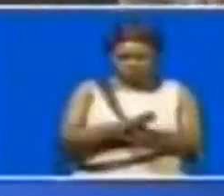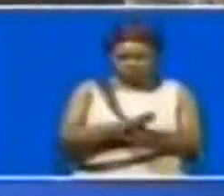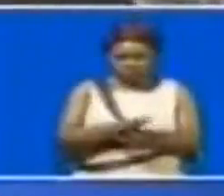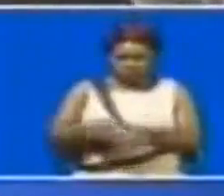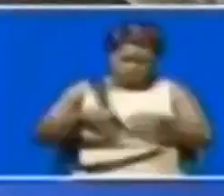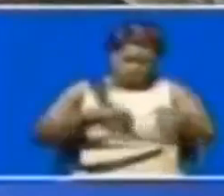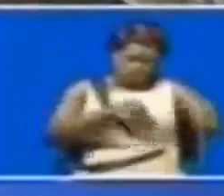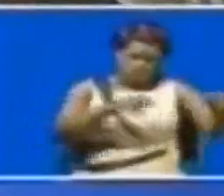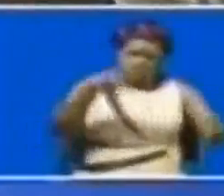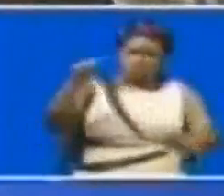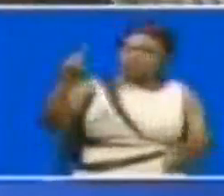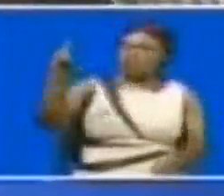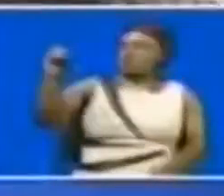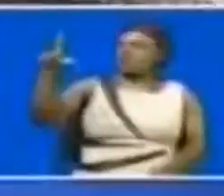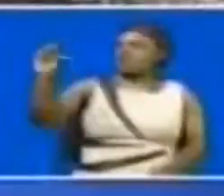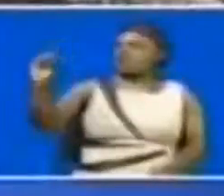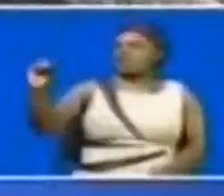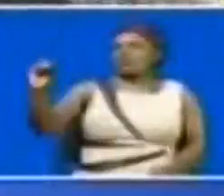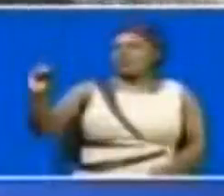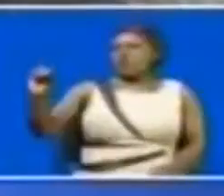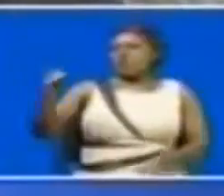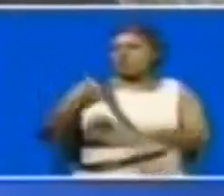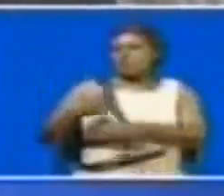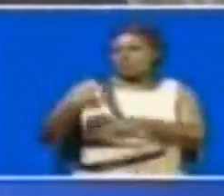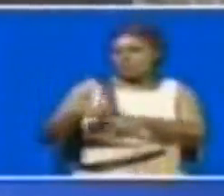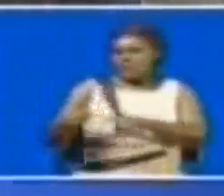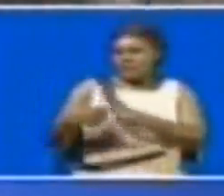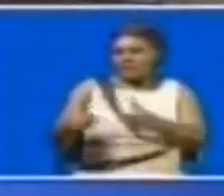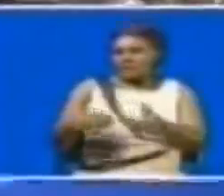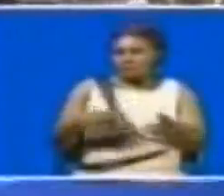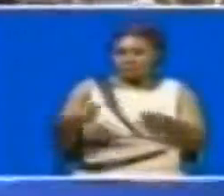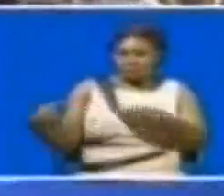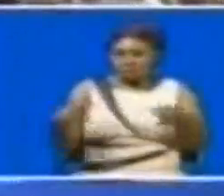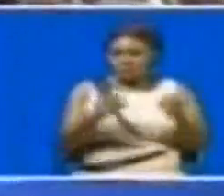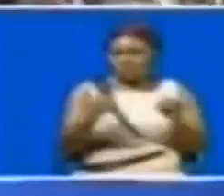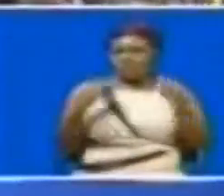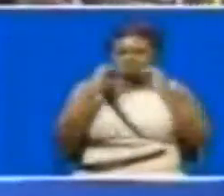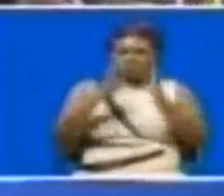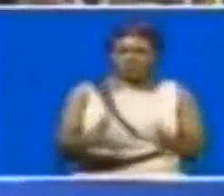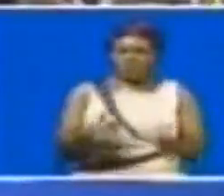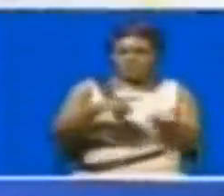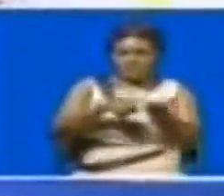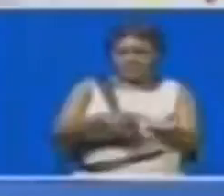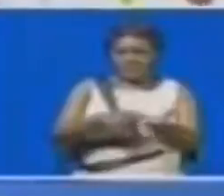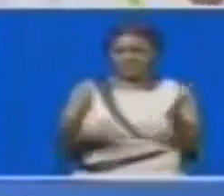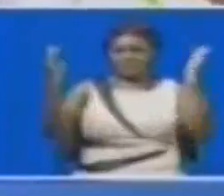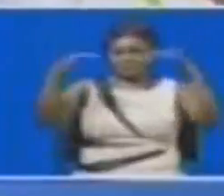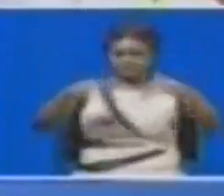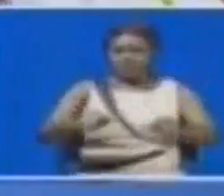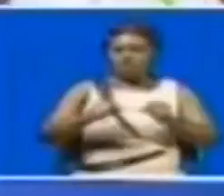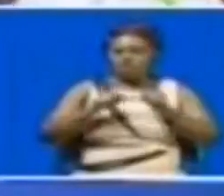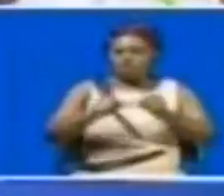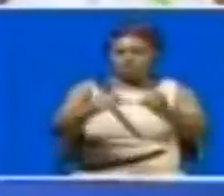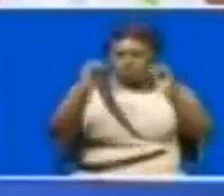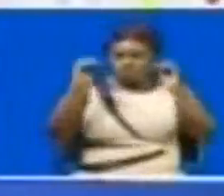waende wakifuata Ndolo yao. He cannot come down to start waking a war on teachers. Walimu walisisitiza mkutano huo